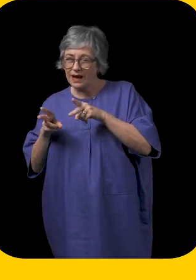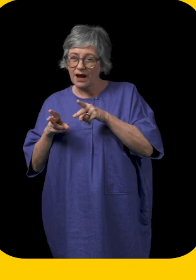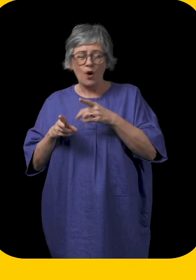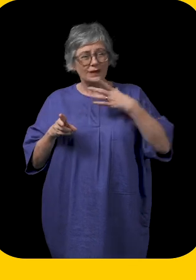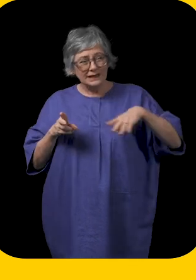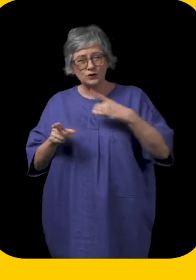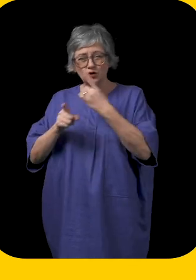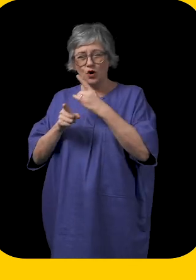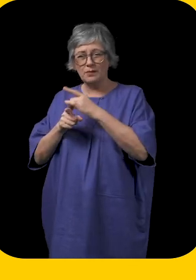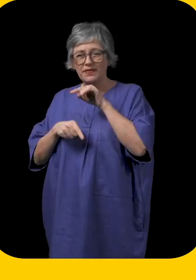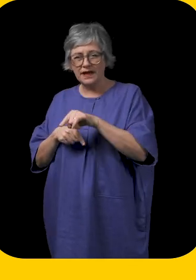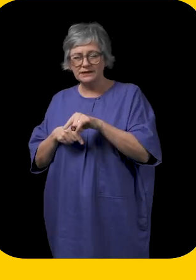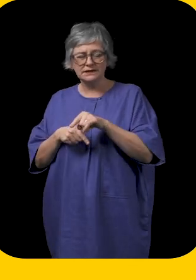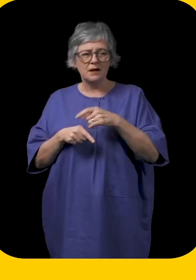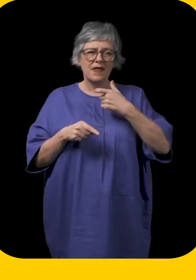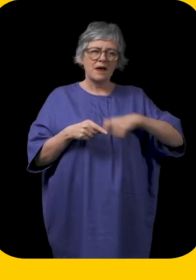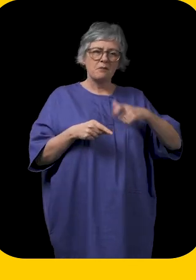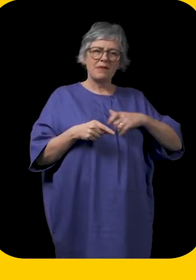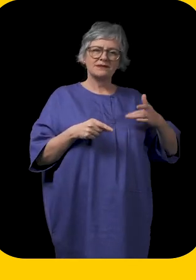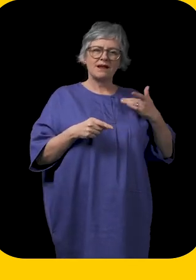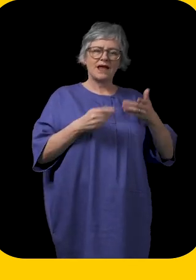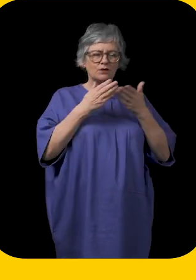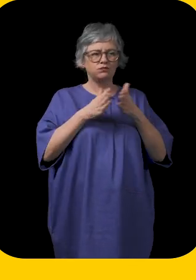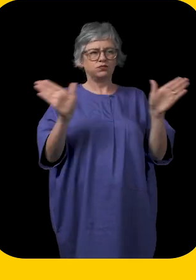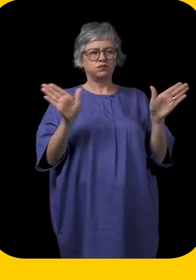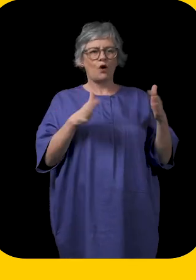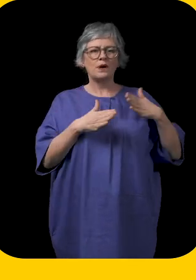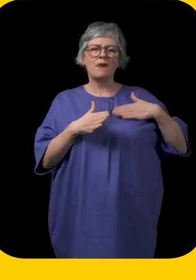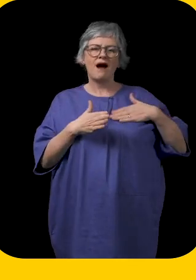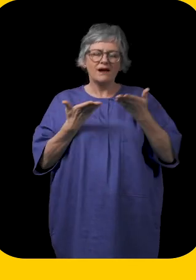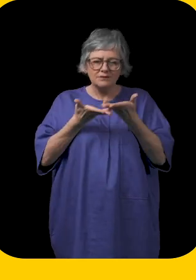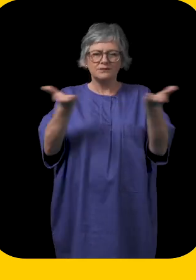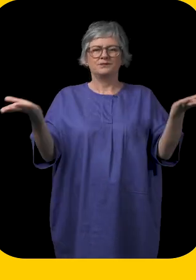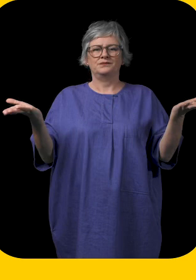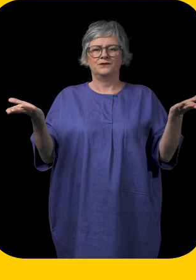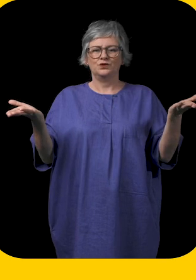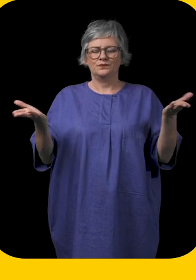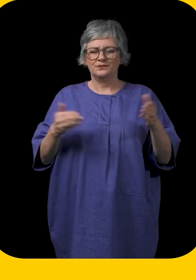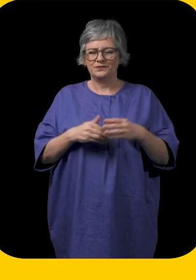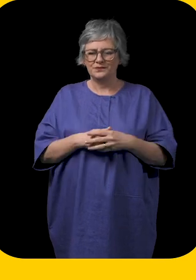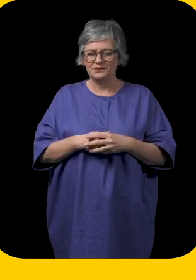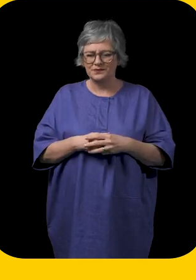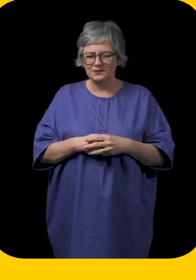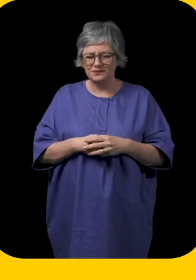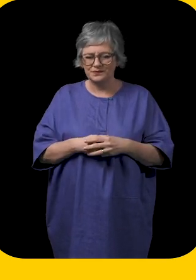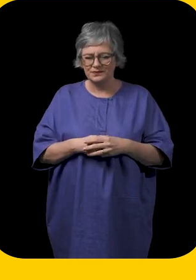political, like, we need to talk about this, and a bit of the personal, like, I'm opening my heart to you.